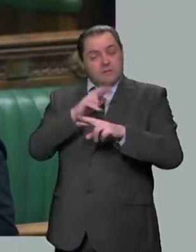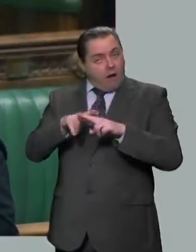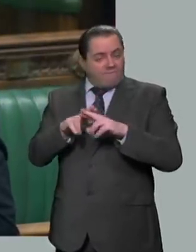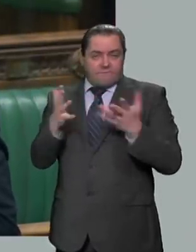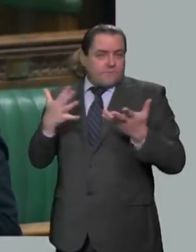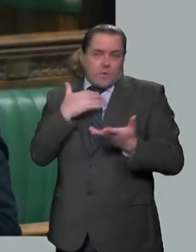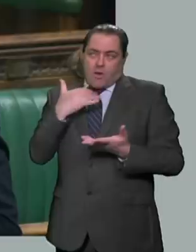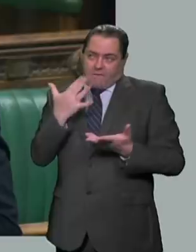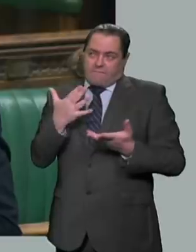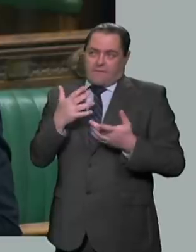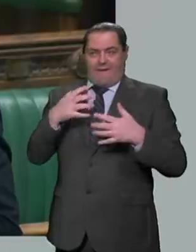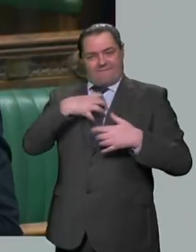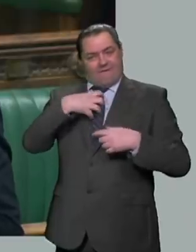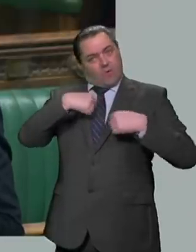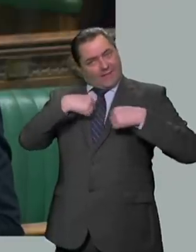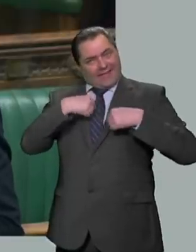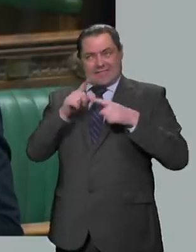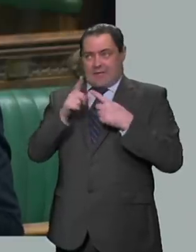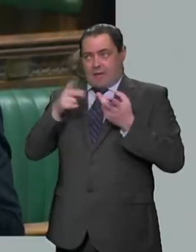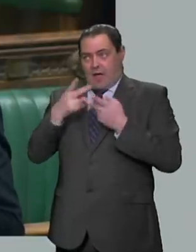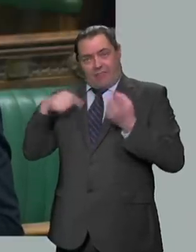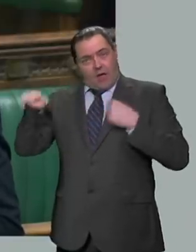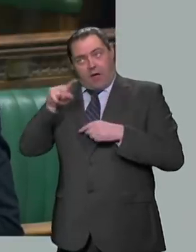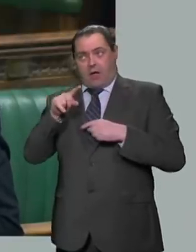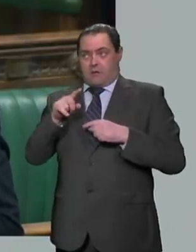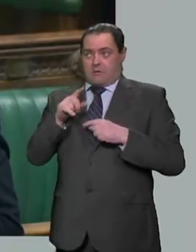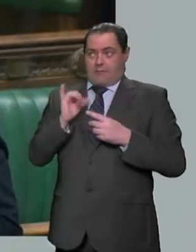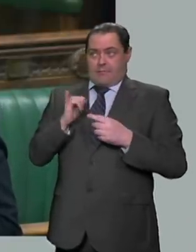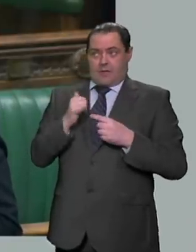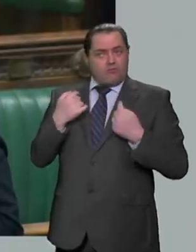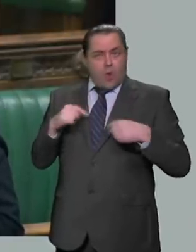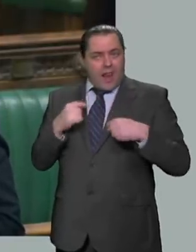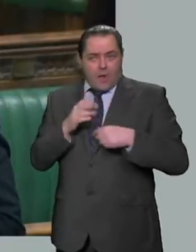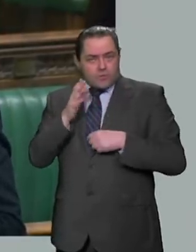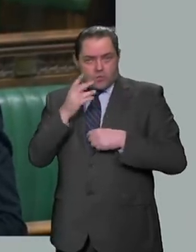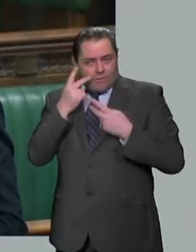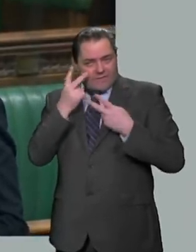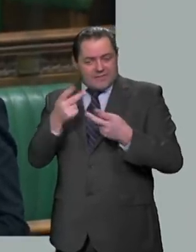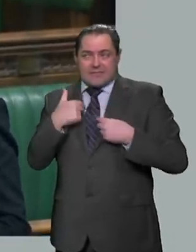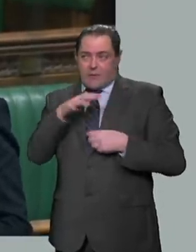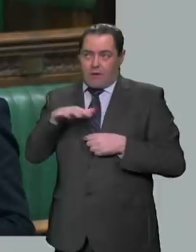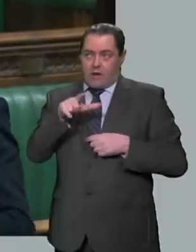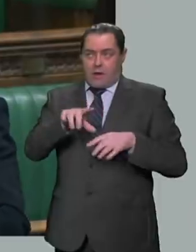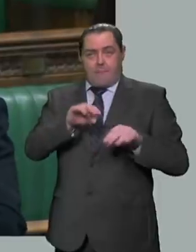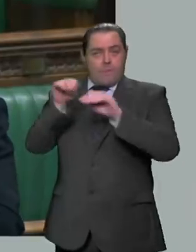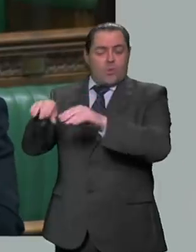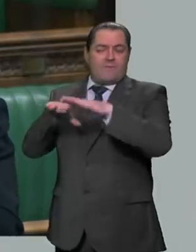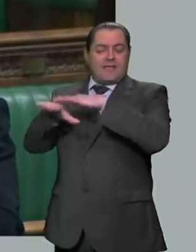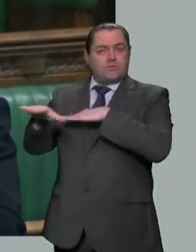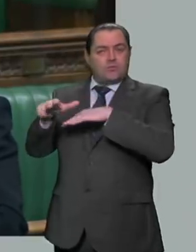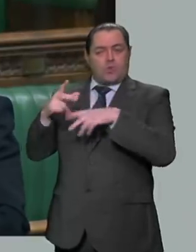our constituents in similar circumstances, are likely to be separated indefinitely when she is moved into an EMI nursing